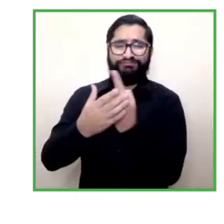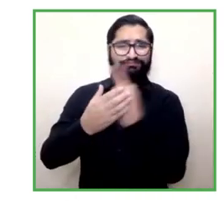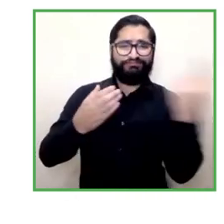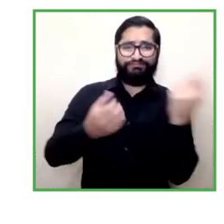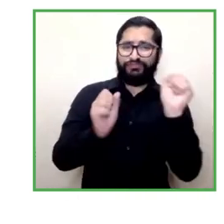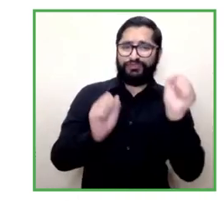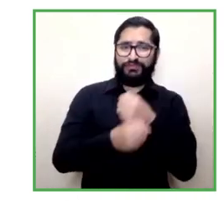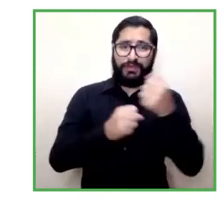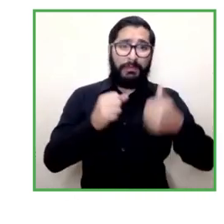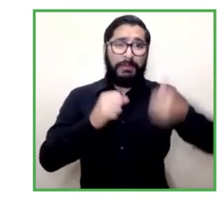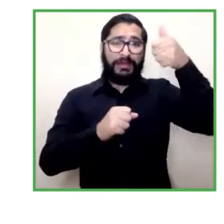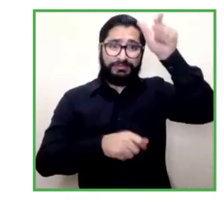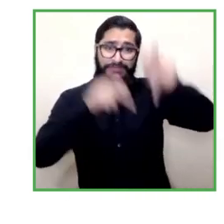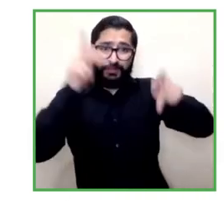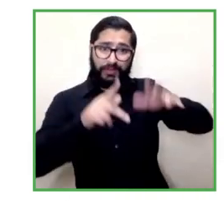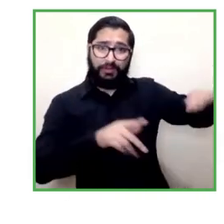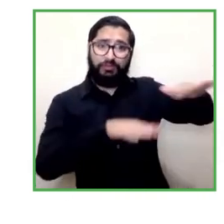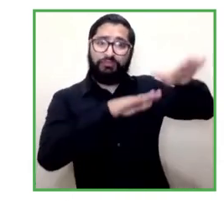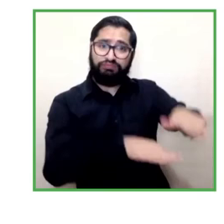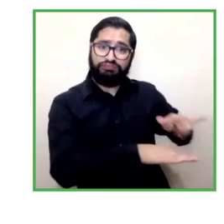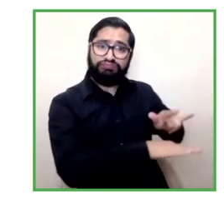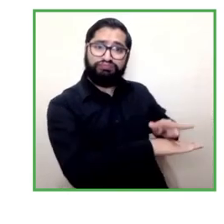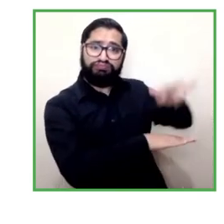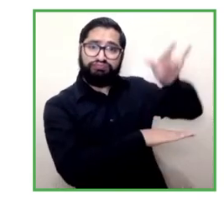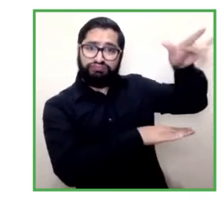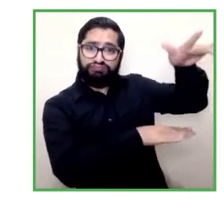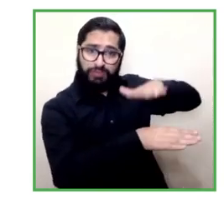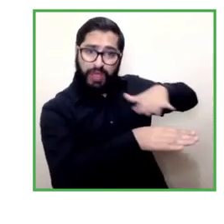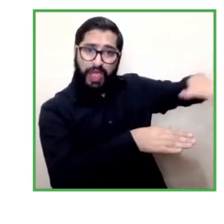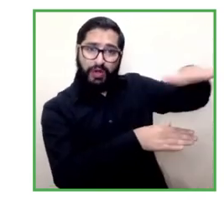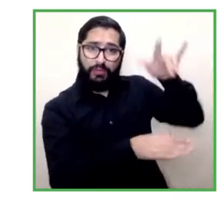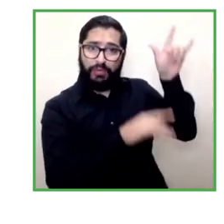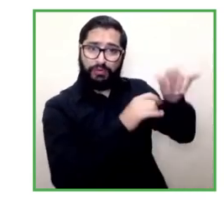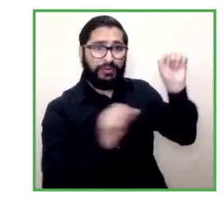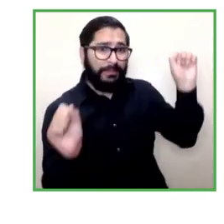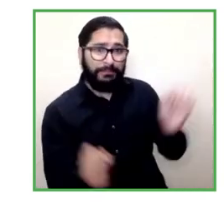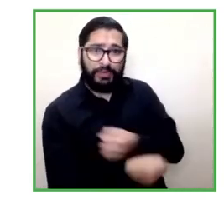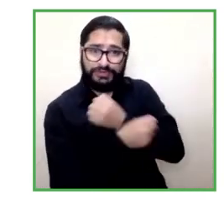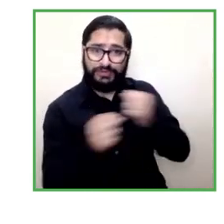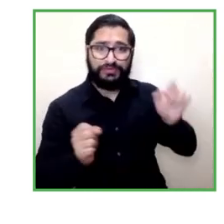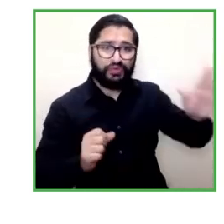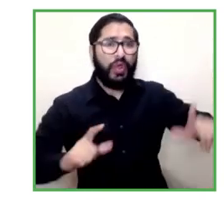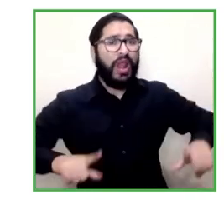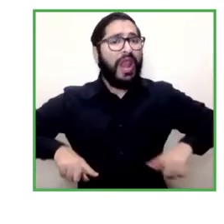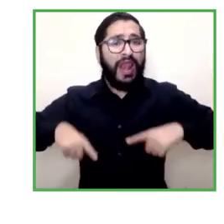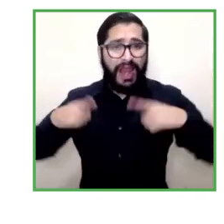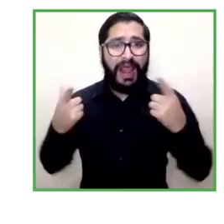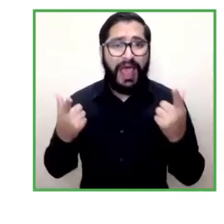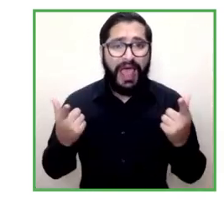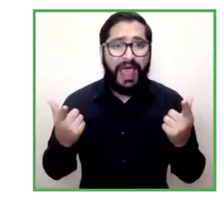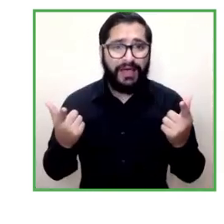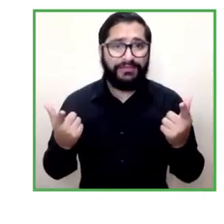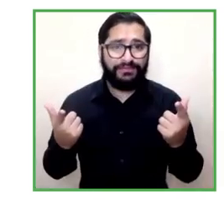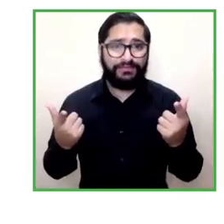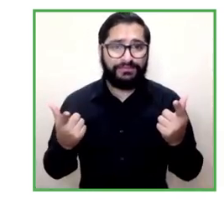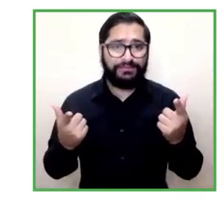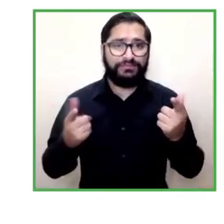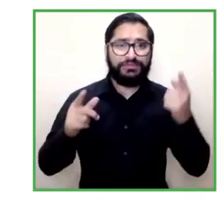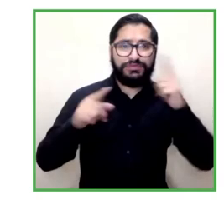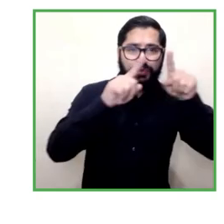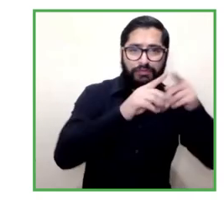others. So the first one, we solved the problem by just searching for the venues, and we start with the malls, and we try